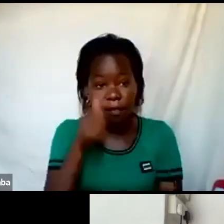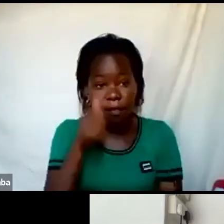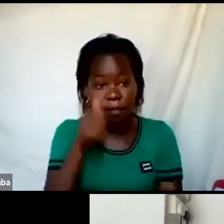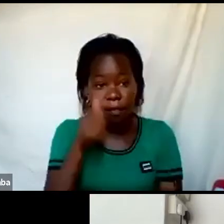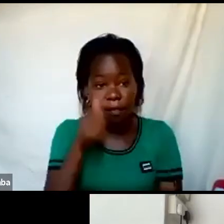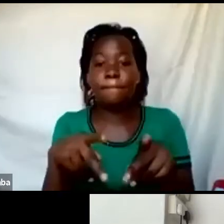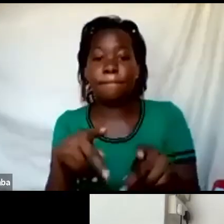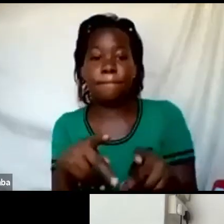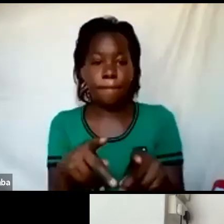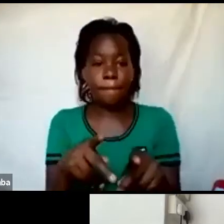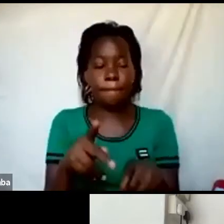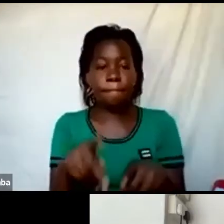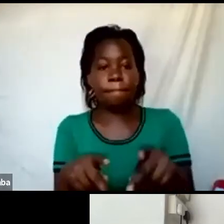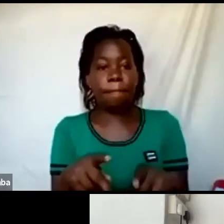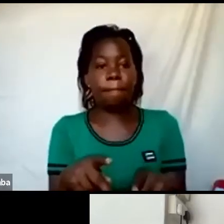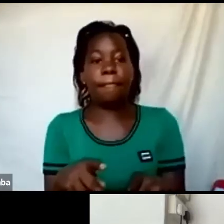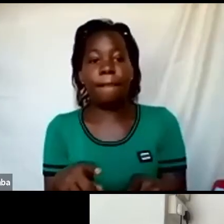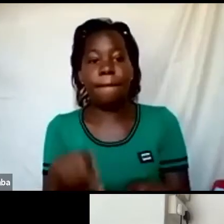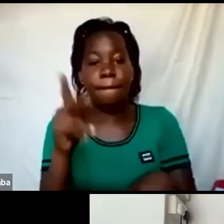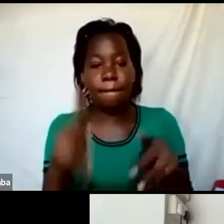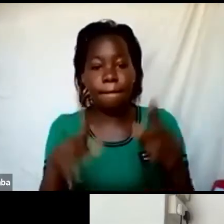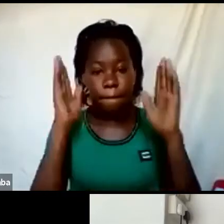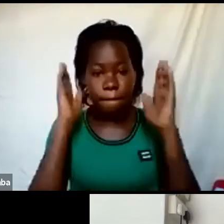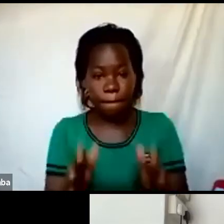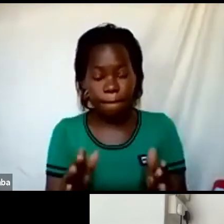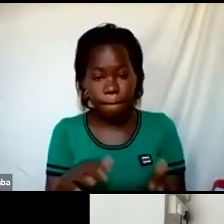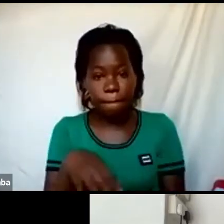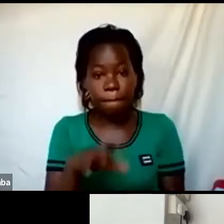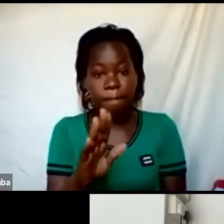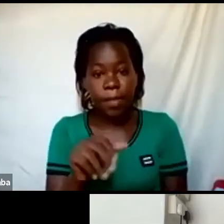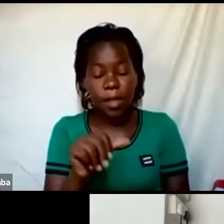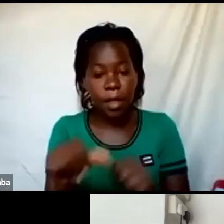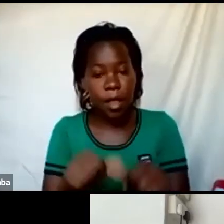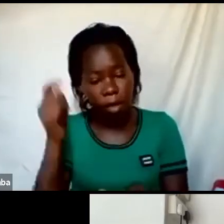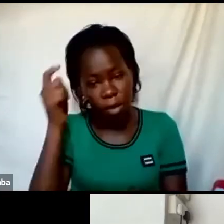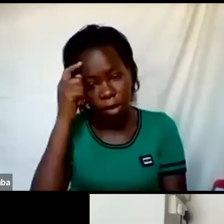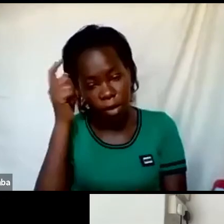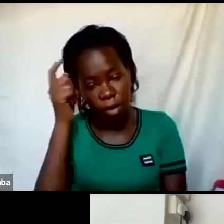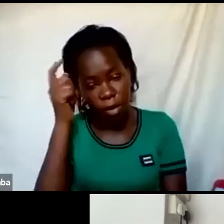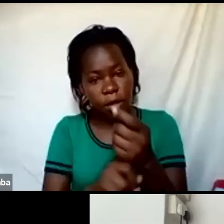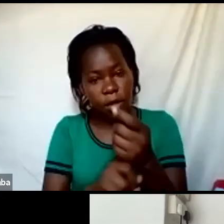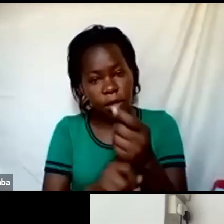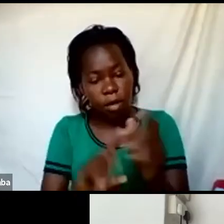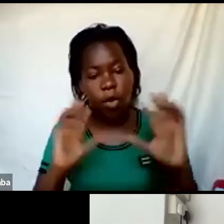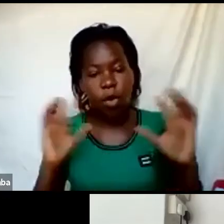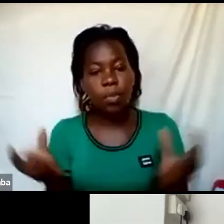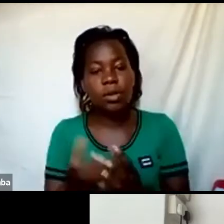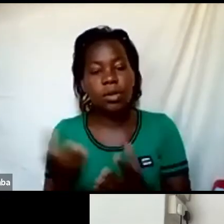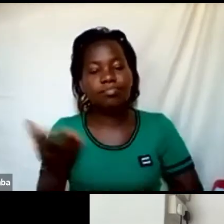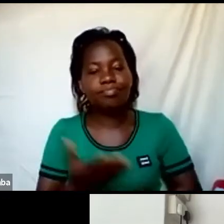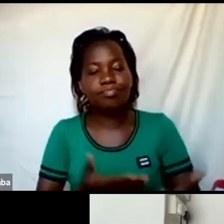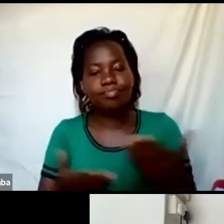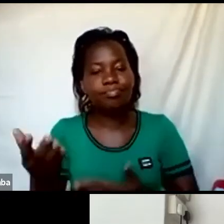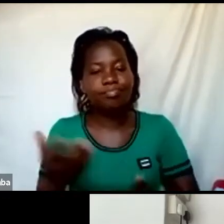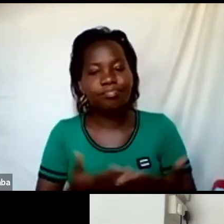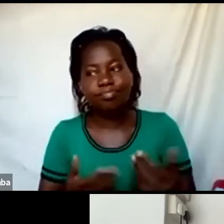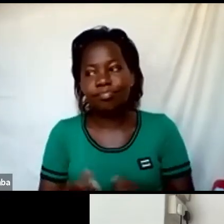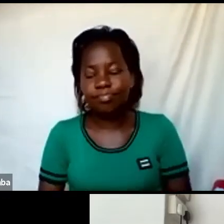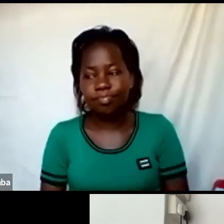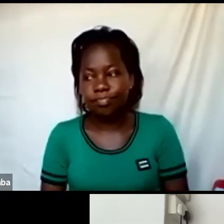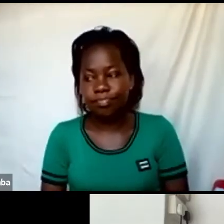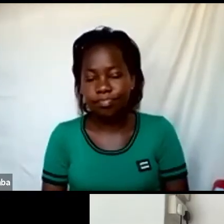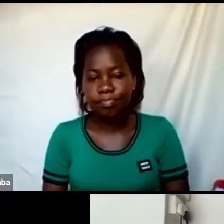purchase more basing on the knowledge they have had from the communities they interact with, the known by many,